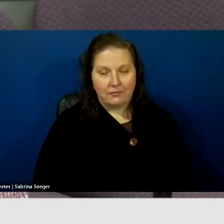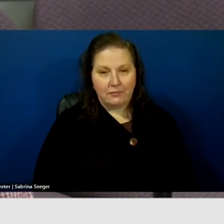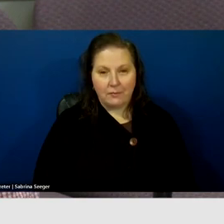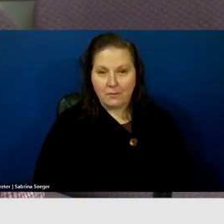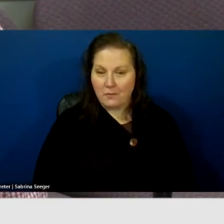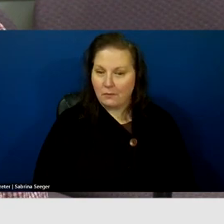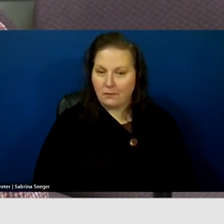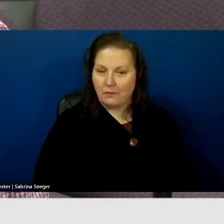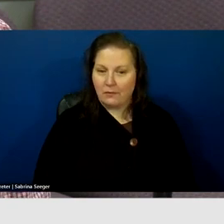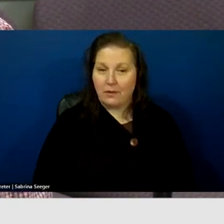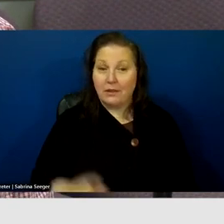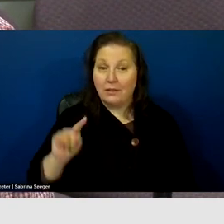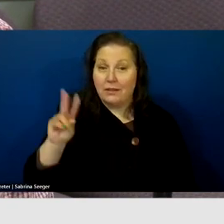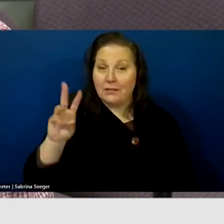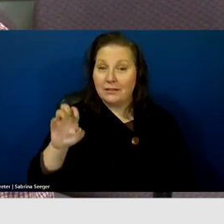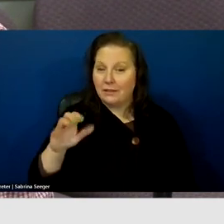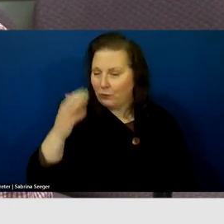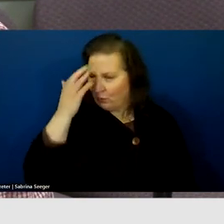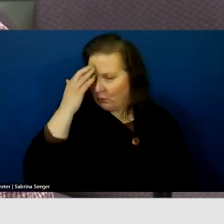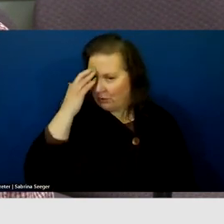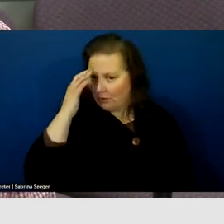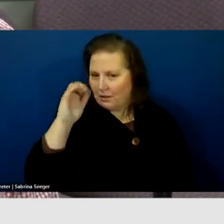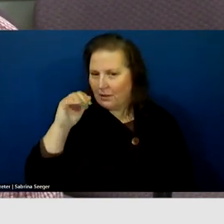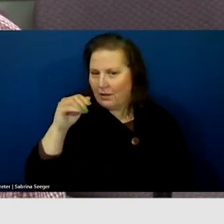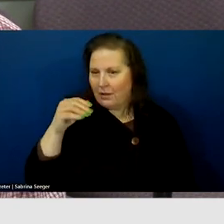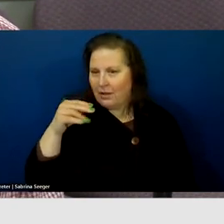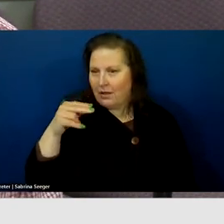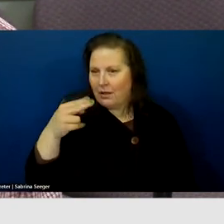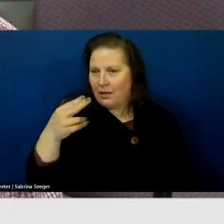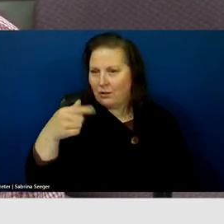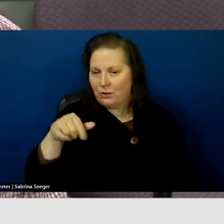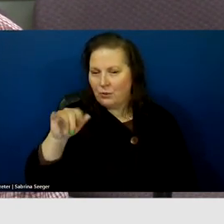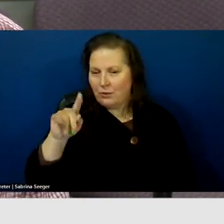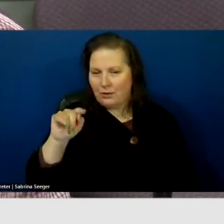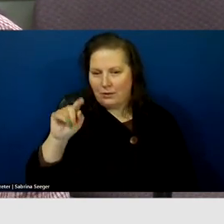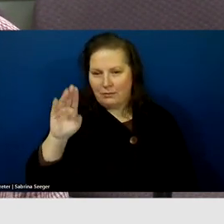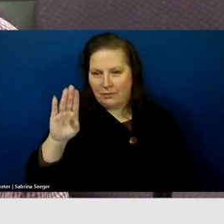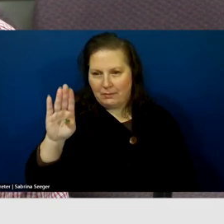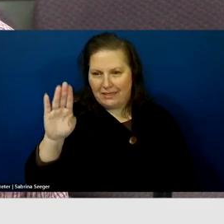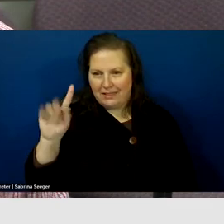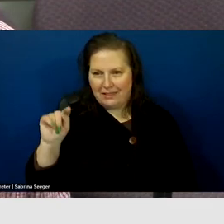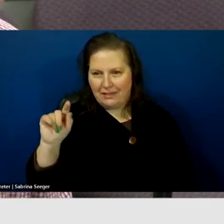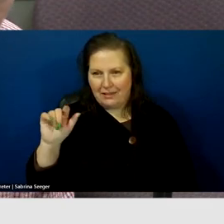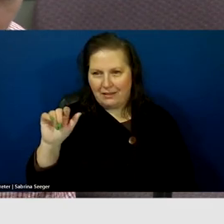Do you know who the people are? HQAT, DB, and KO?